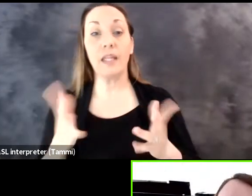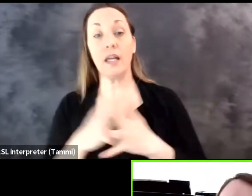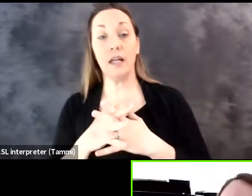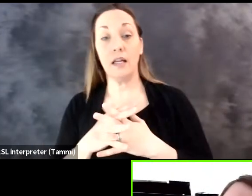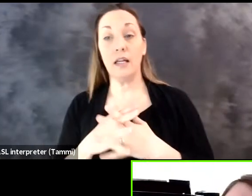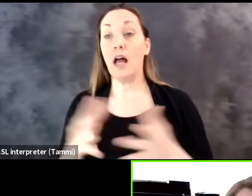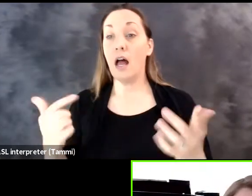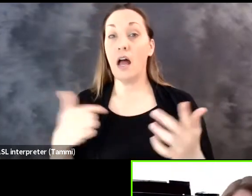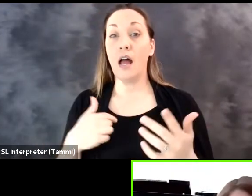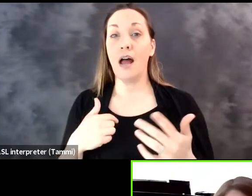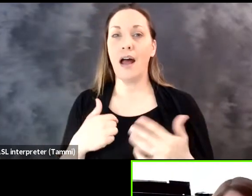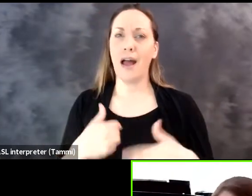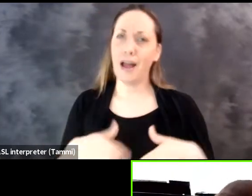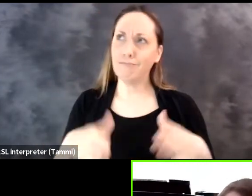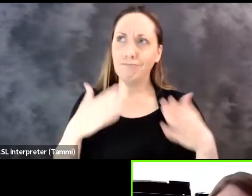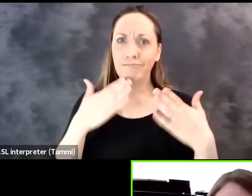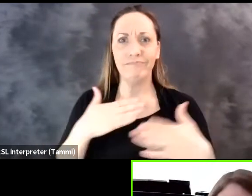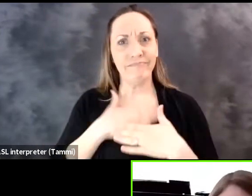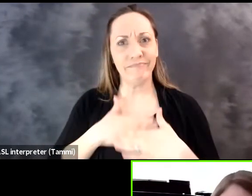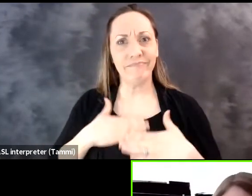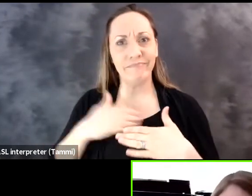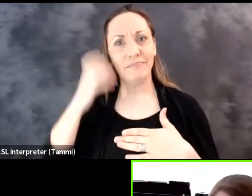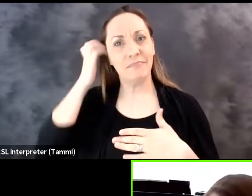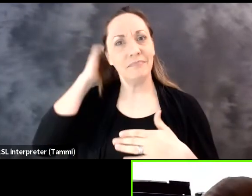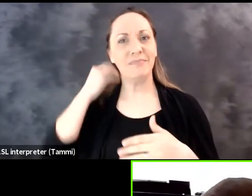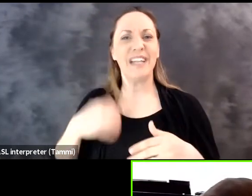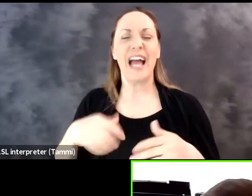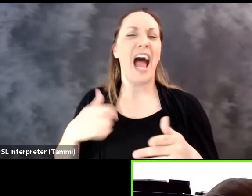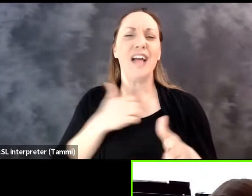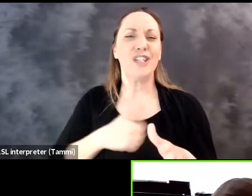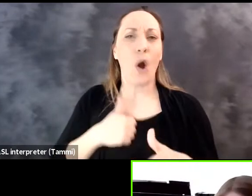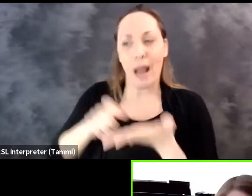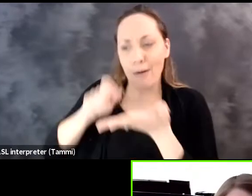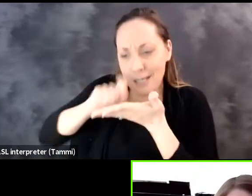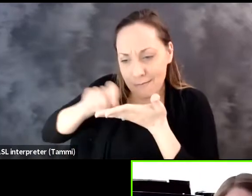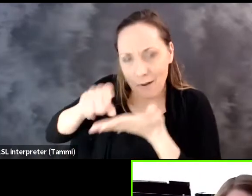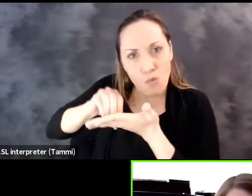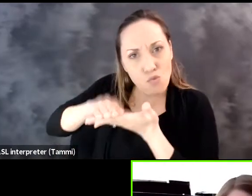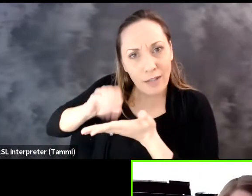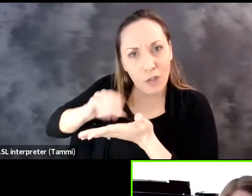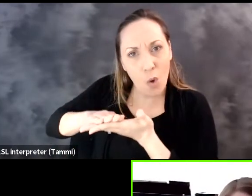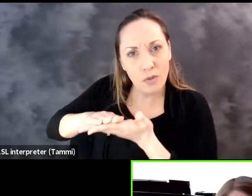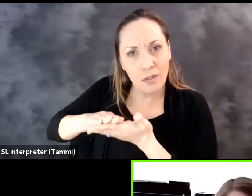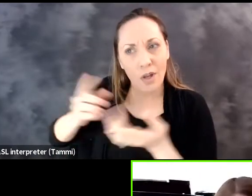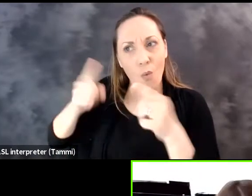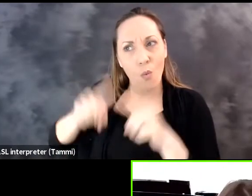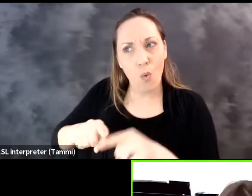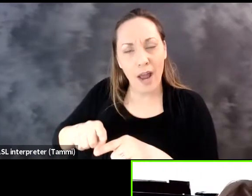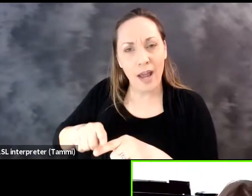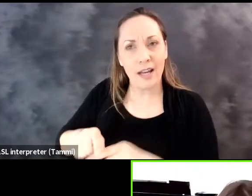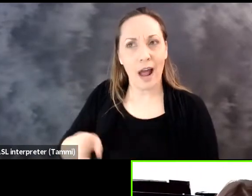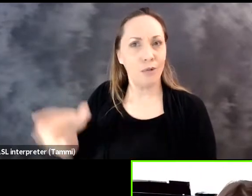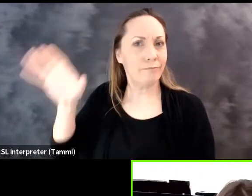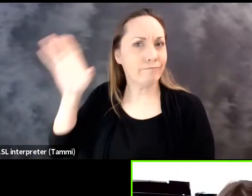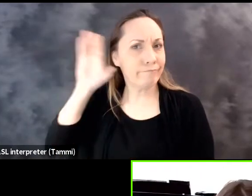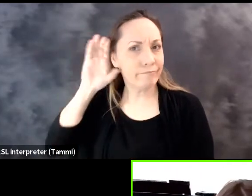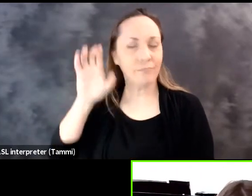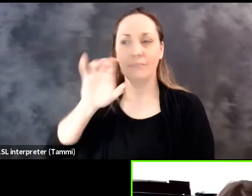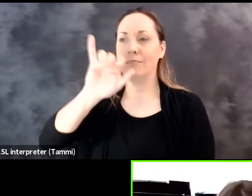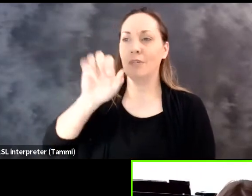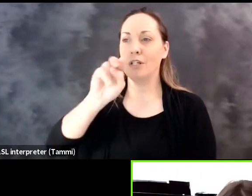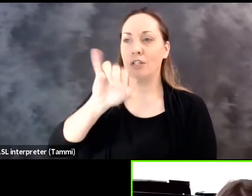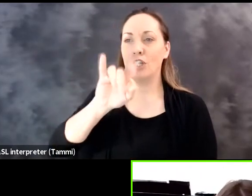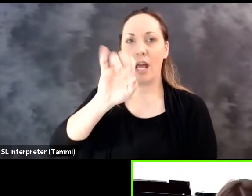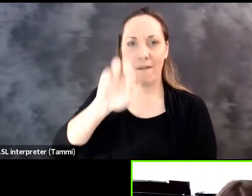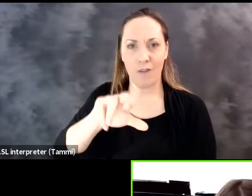So I appreciate, I was scribbling away notes, listening to Jennifer Sheehy and Axel from the